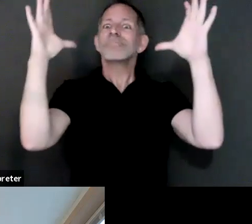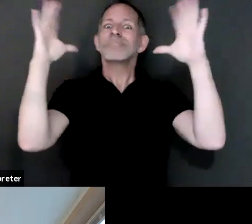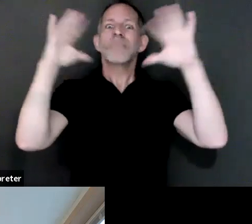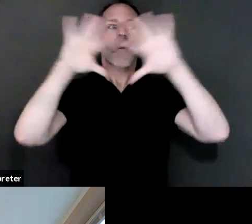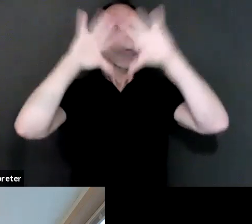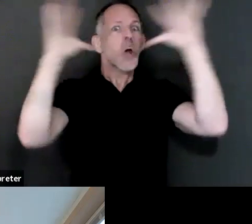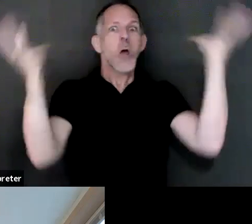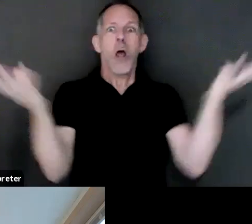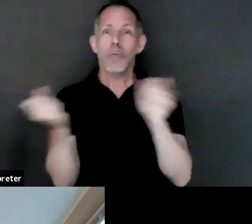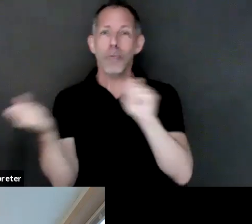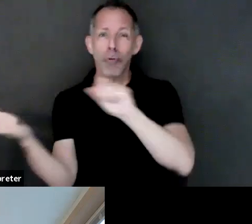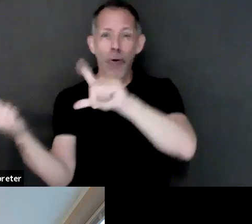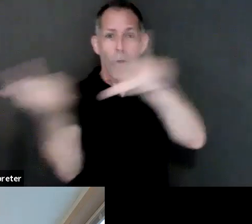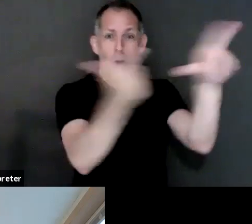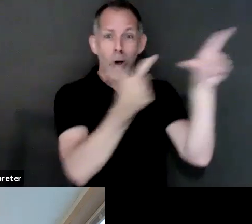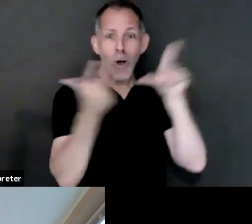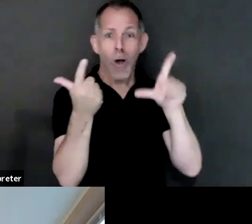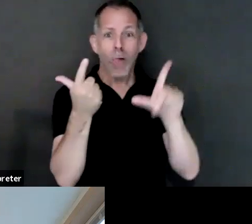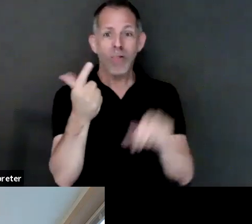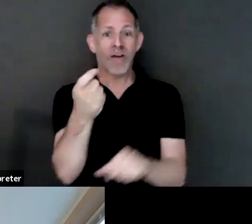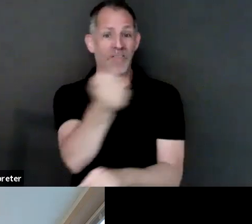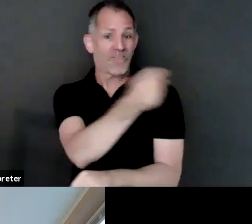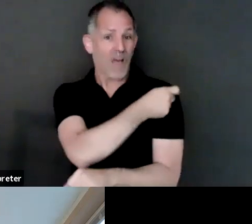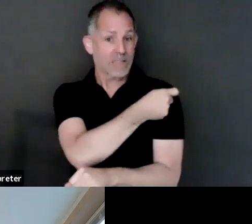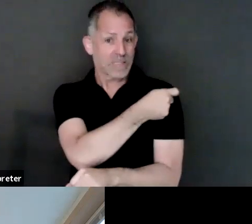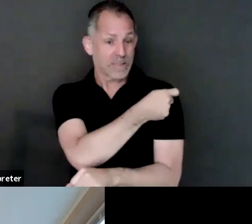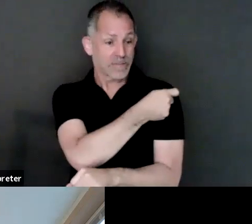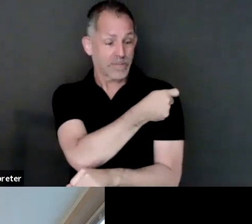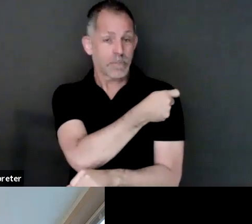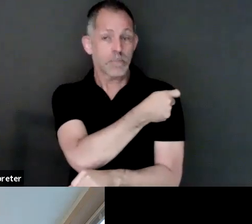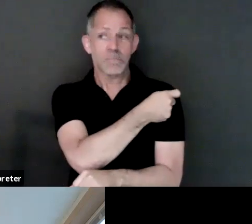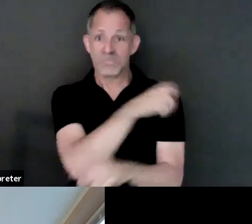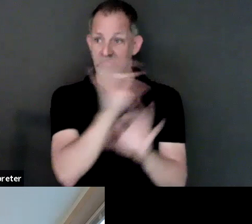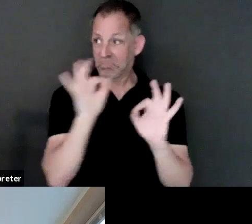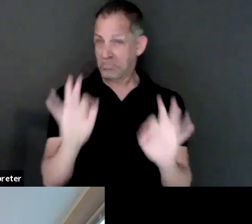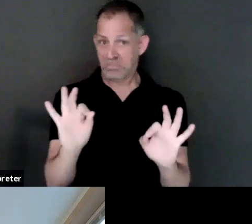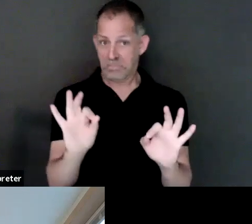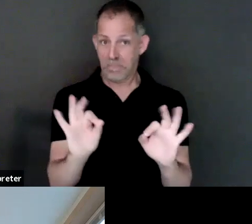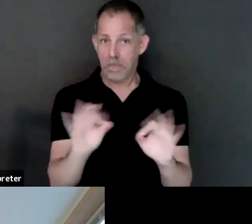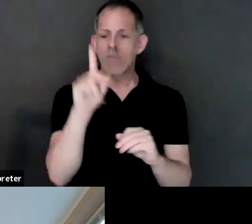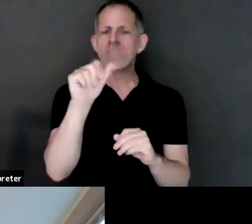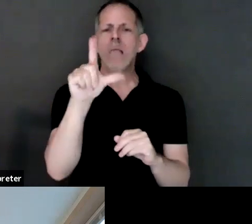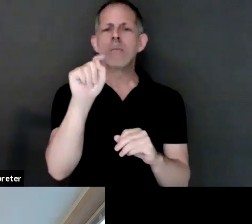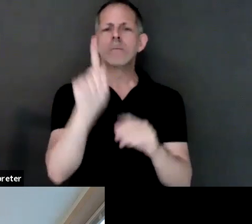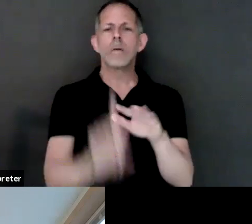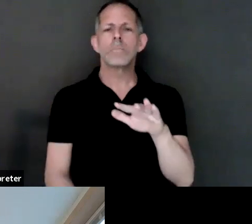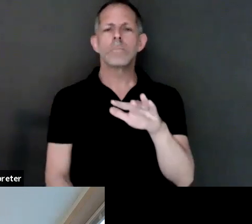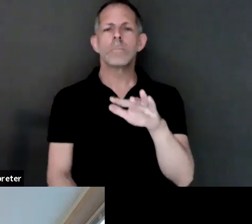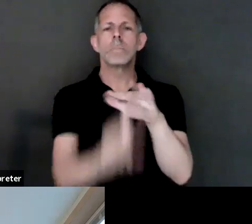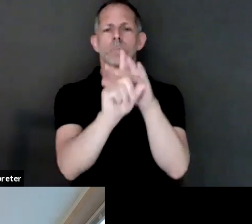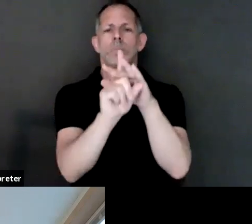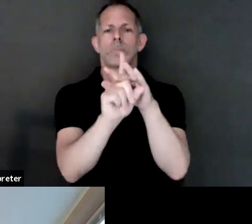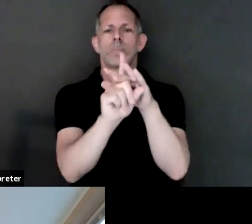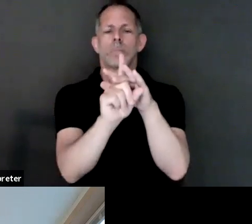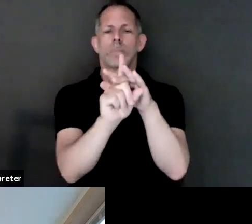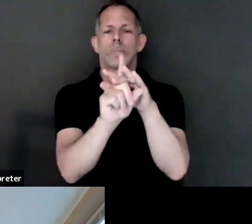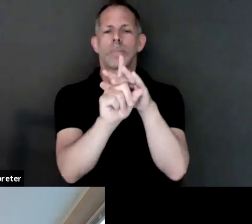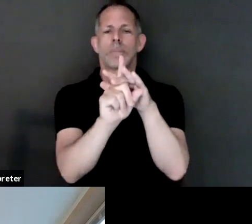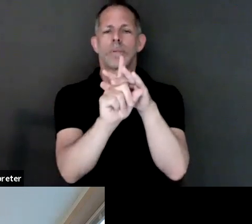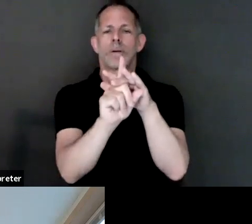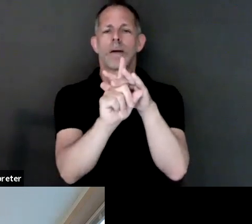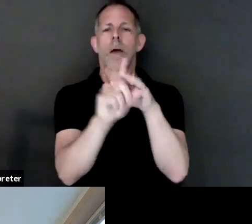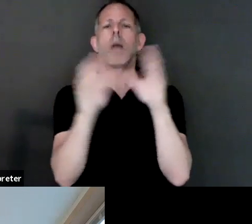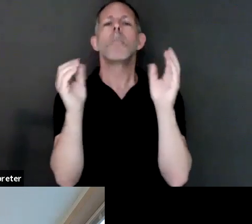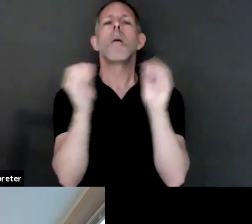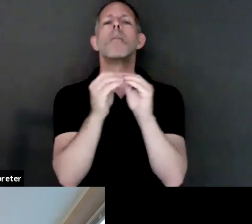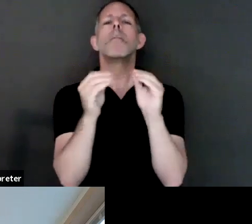vaccination in other groups has led to a reduction in the vaccine effectiveness. It's still very